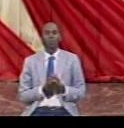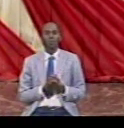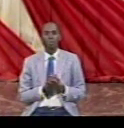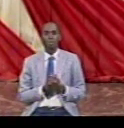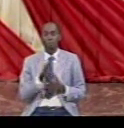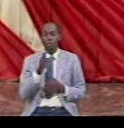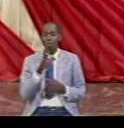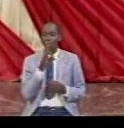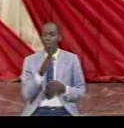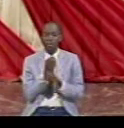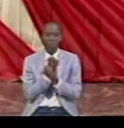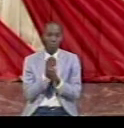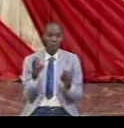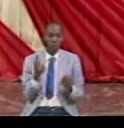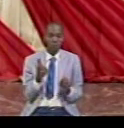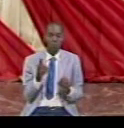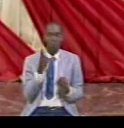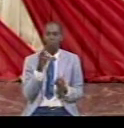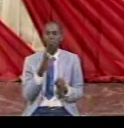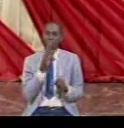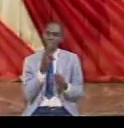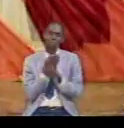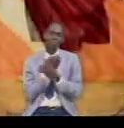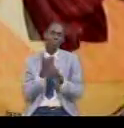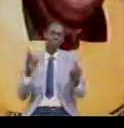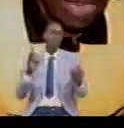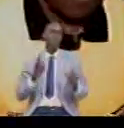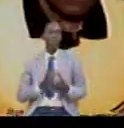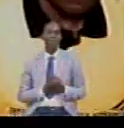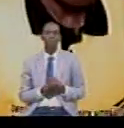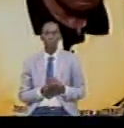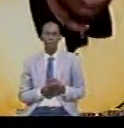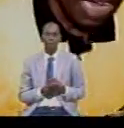You're saved, you're delivered.